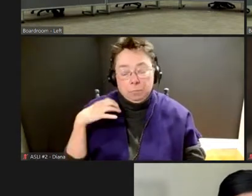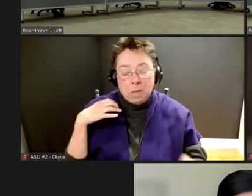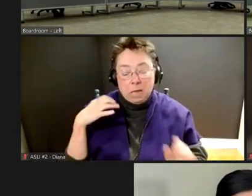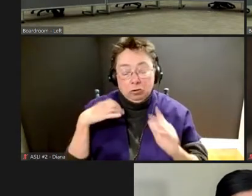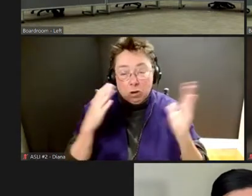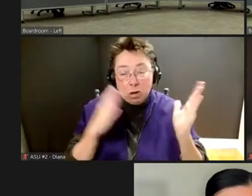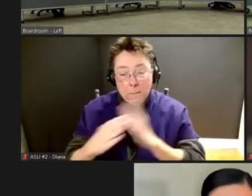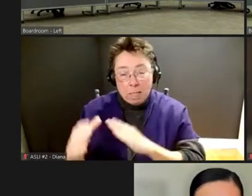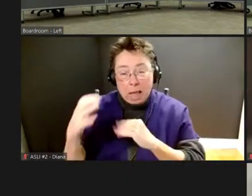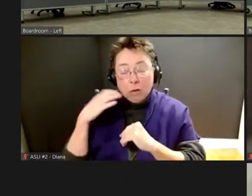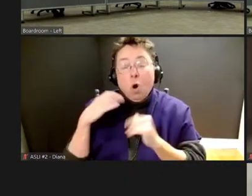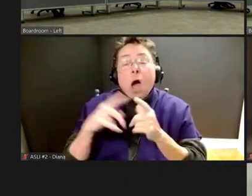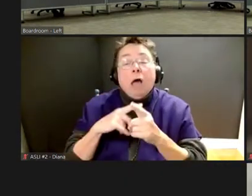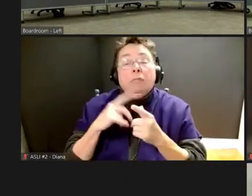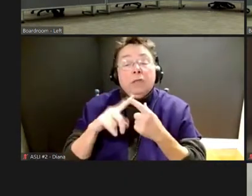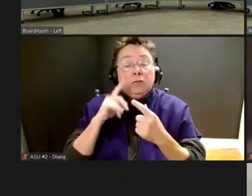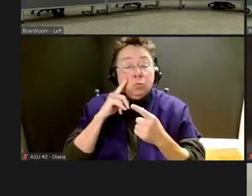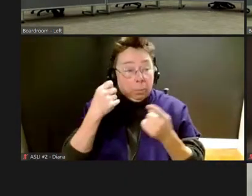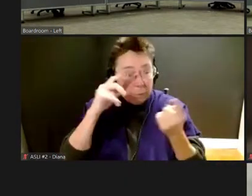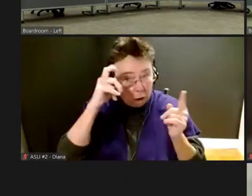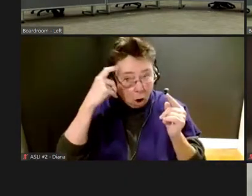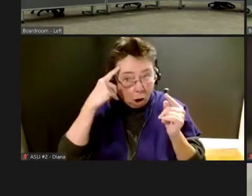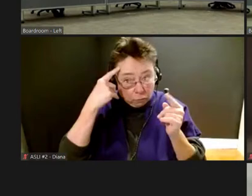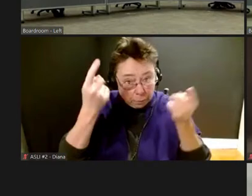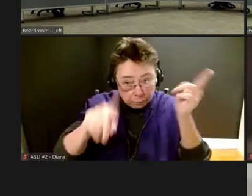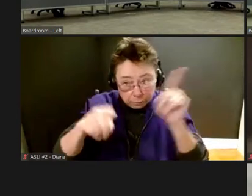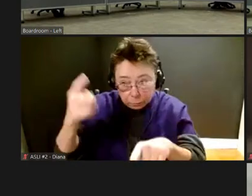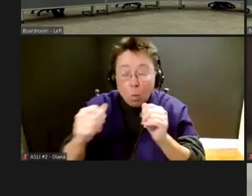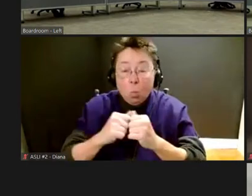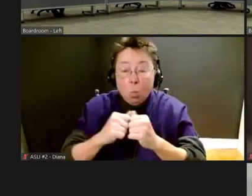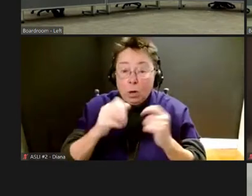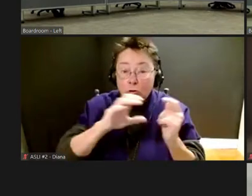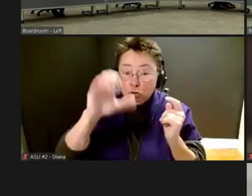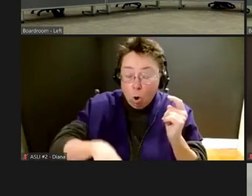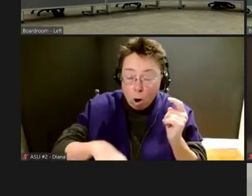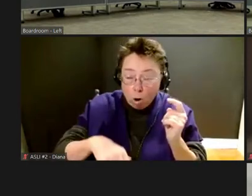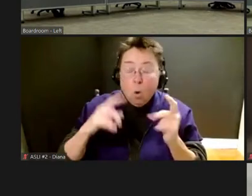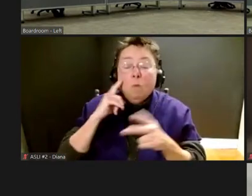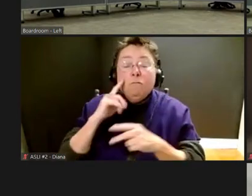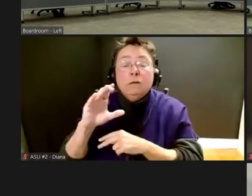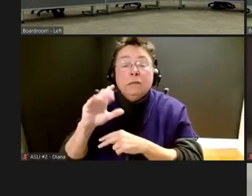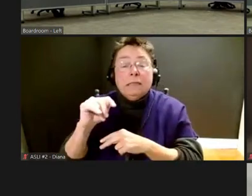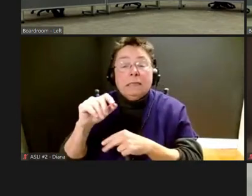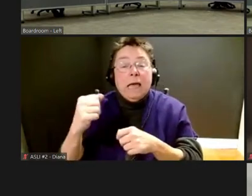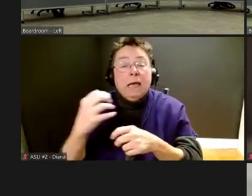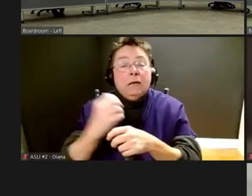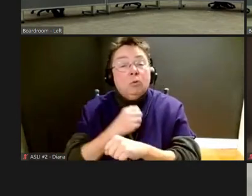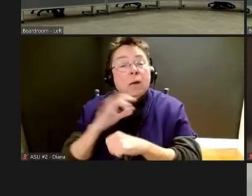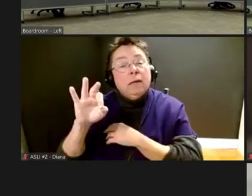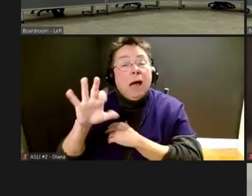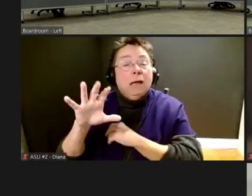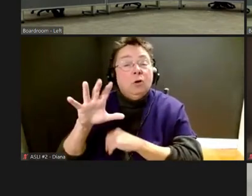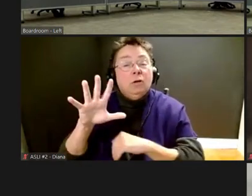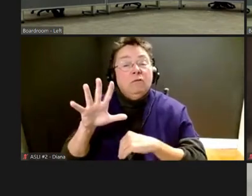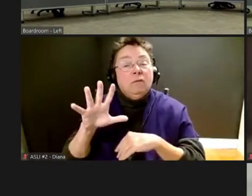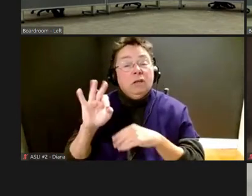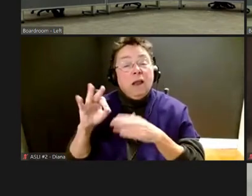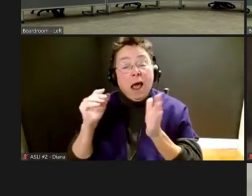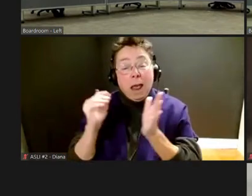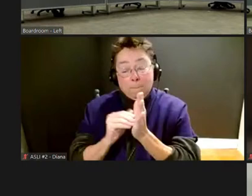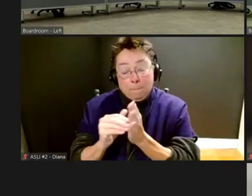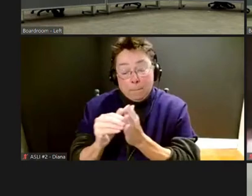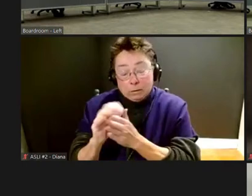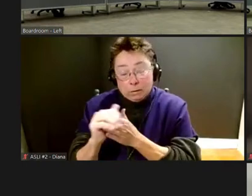would authorize an intergovernmental agreement with the City of Chicago for CTA to receive $959 million